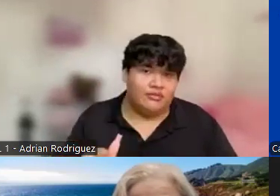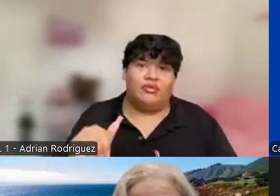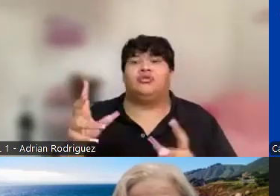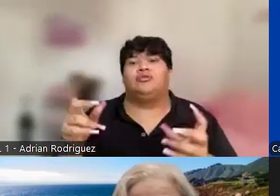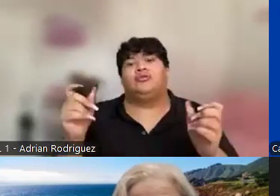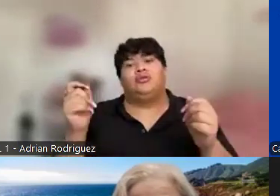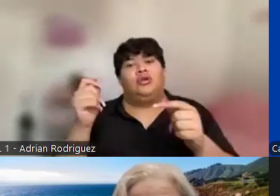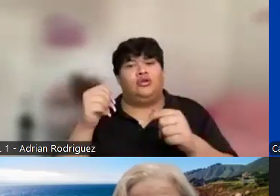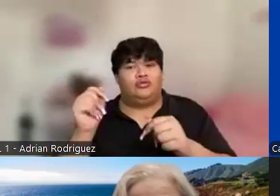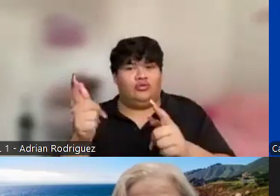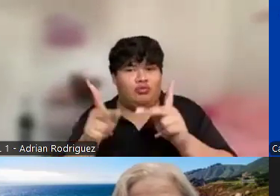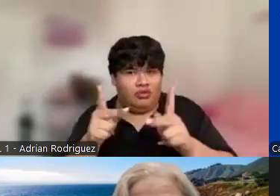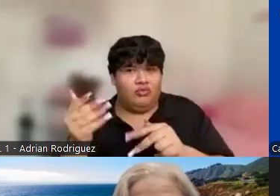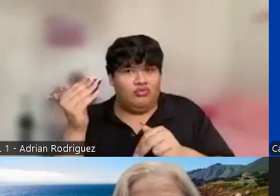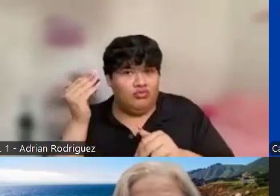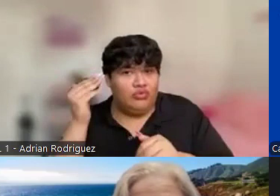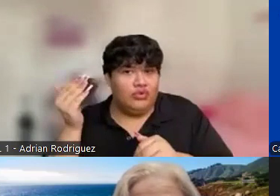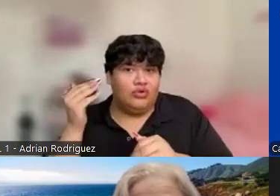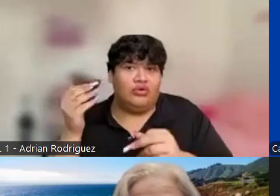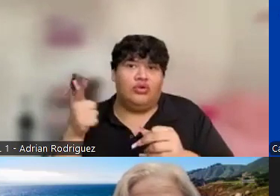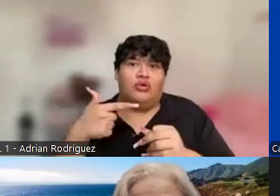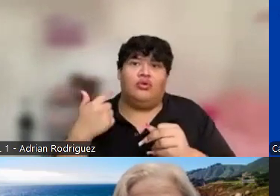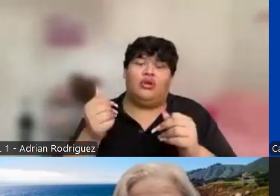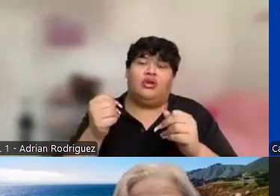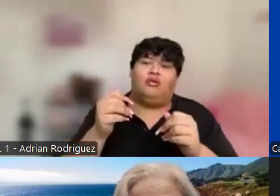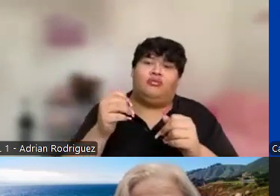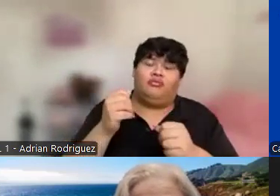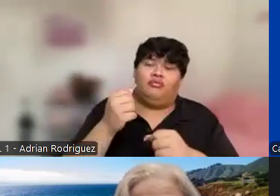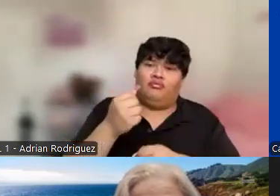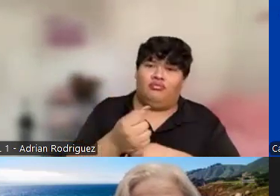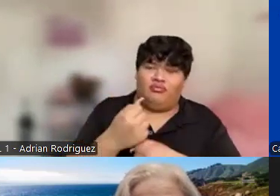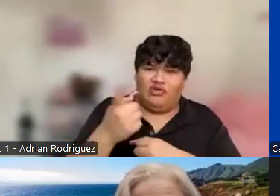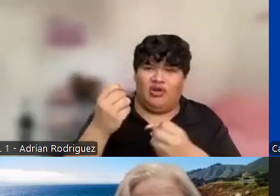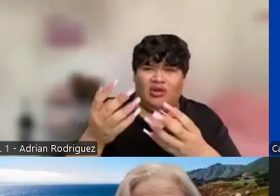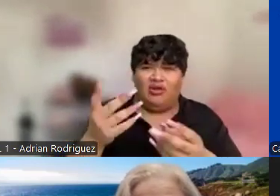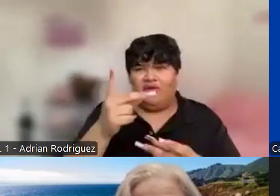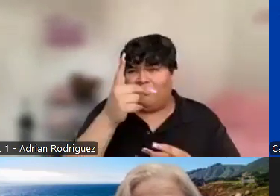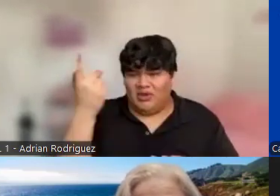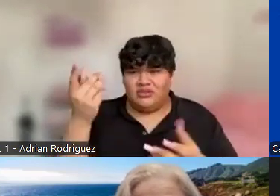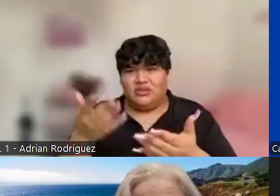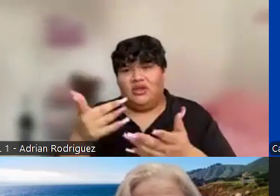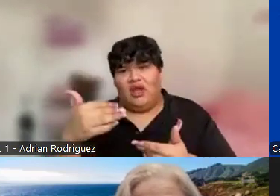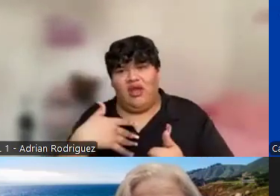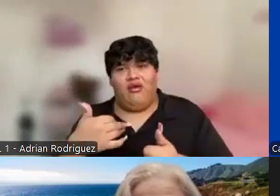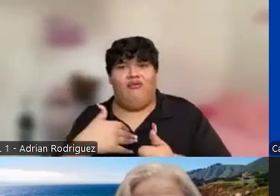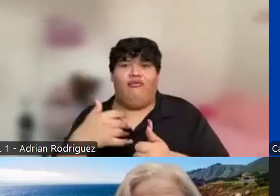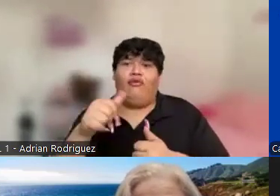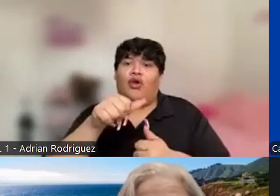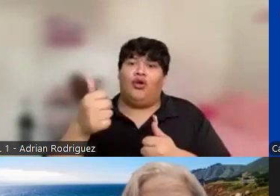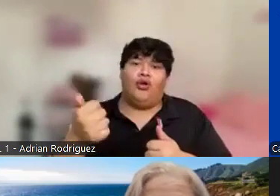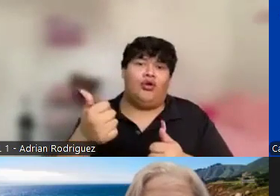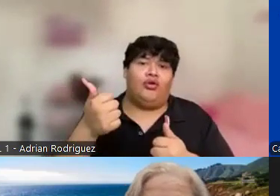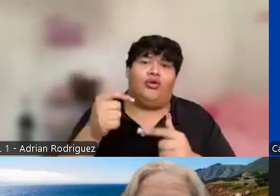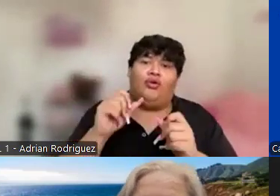body, so that people will know that these other dementias out there are something we